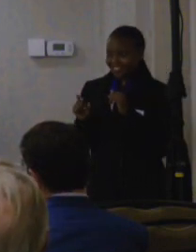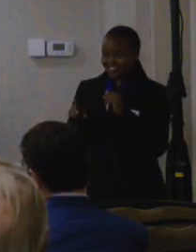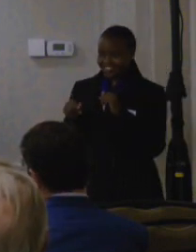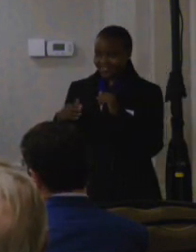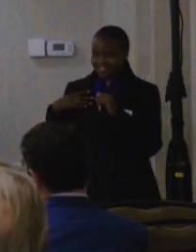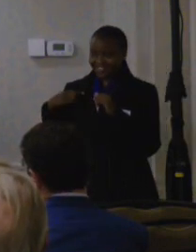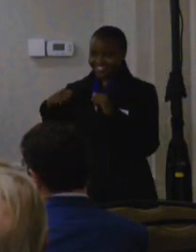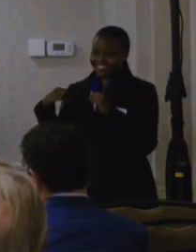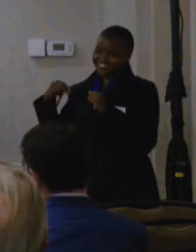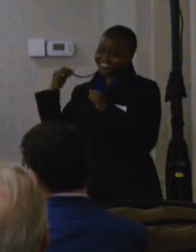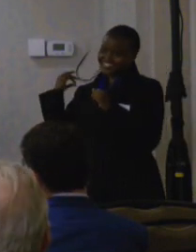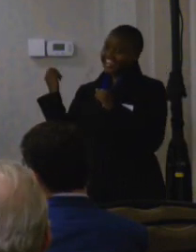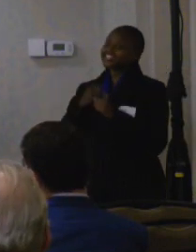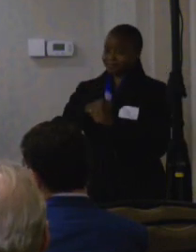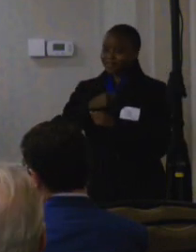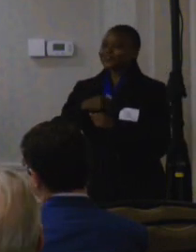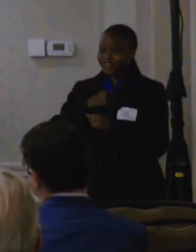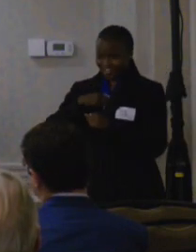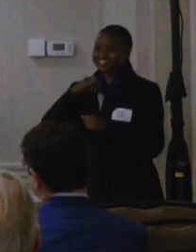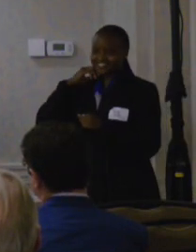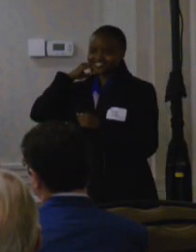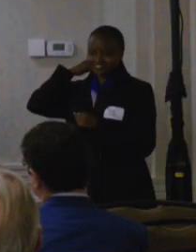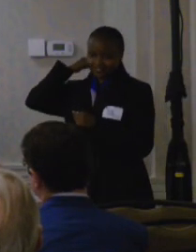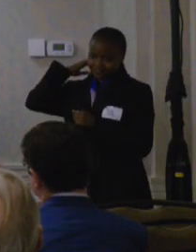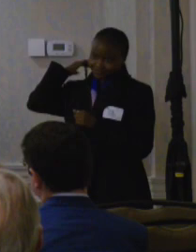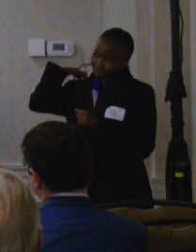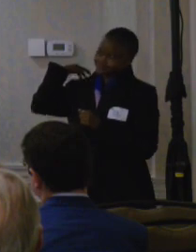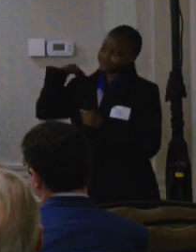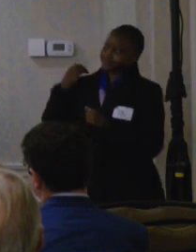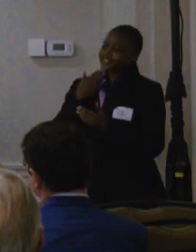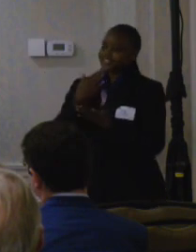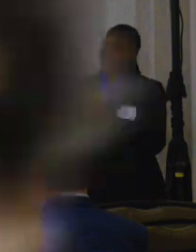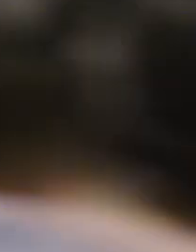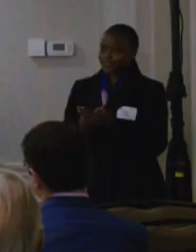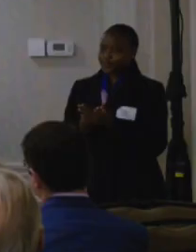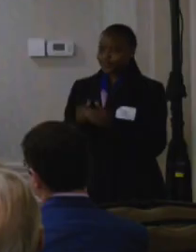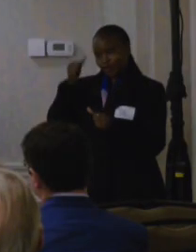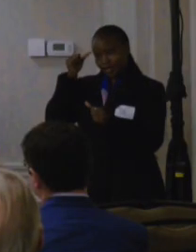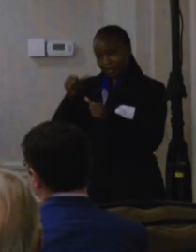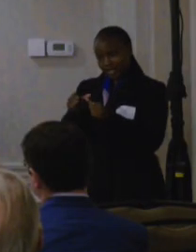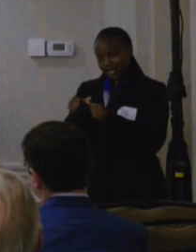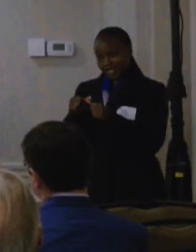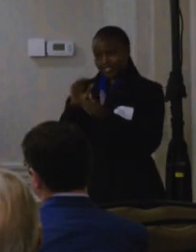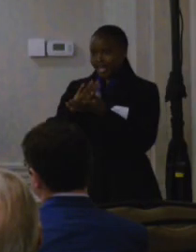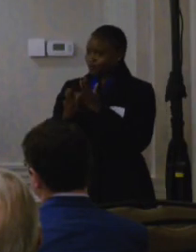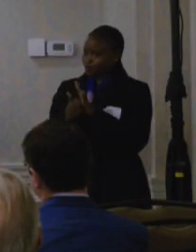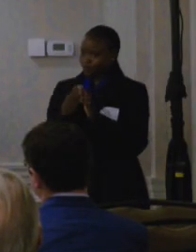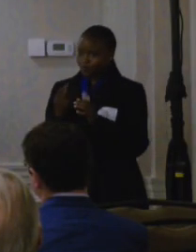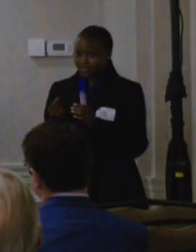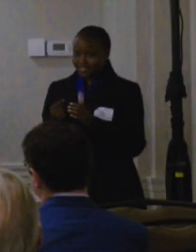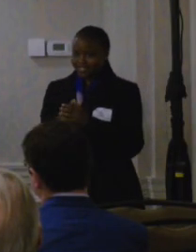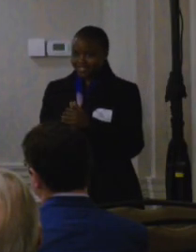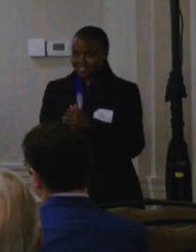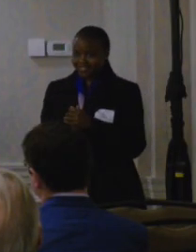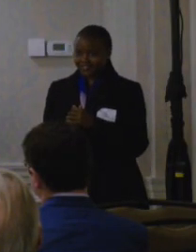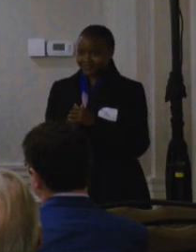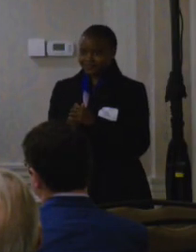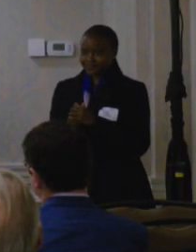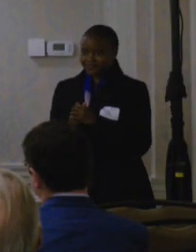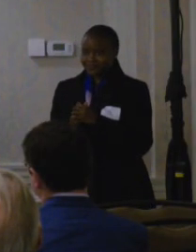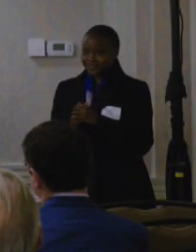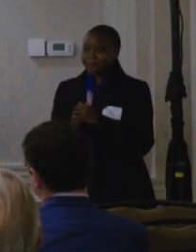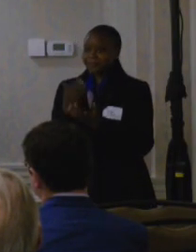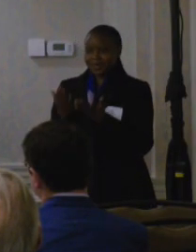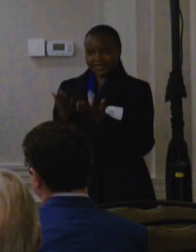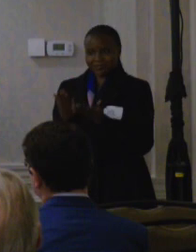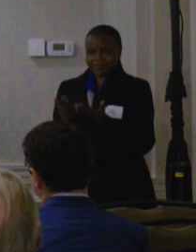Thank you so much, David, for reminding us that there's still a lot we don't know, but also giving us an overview of what seems to be working